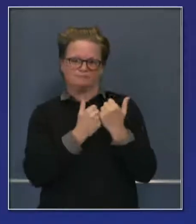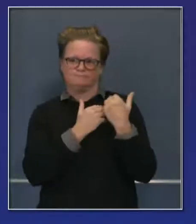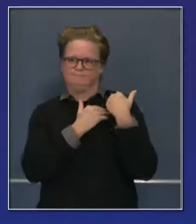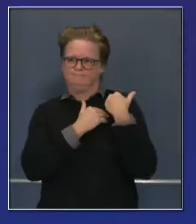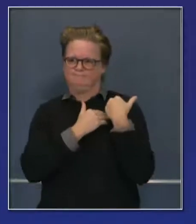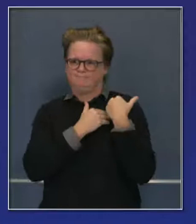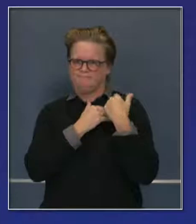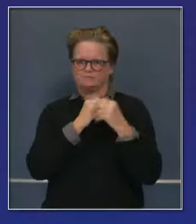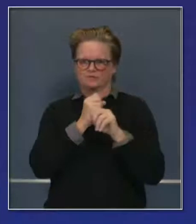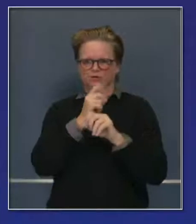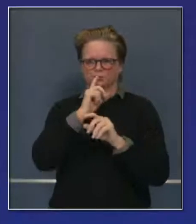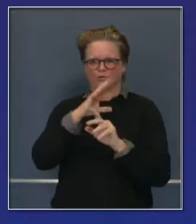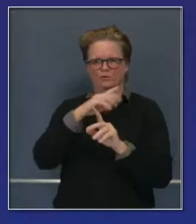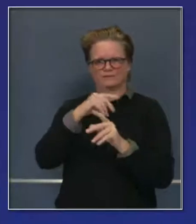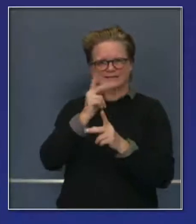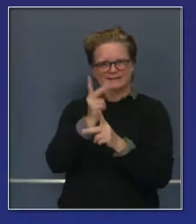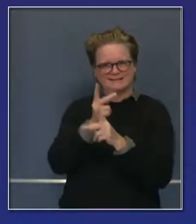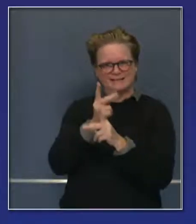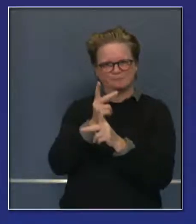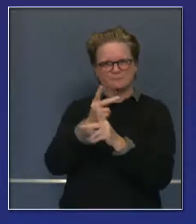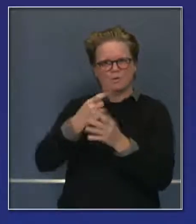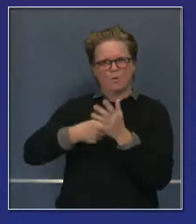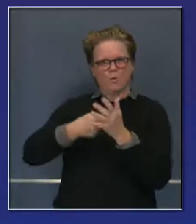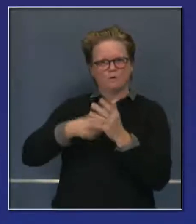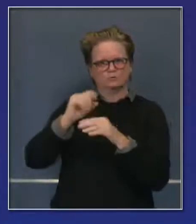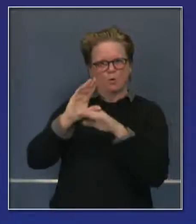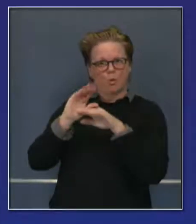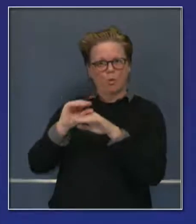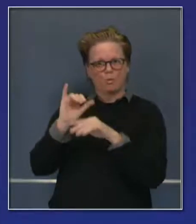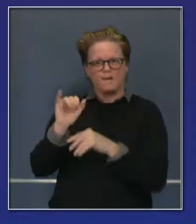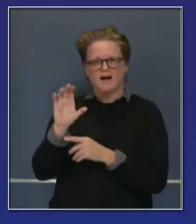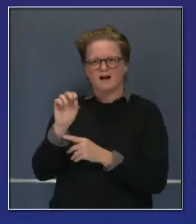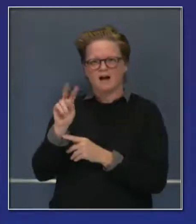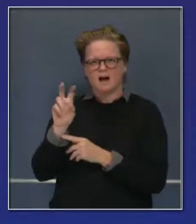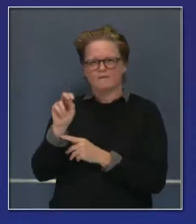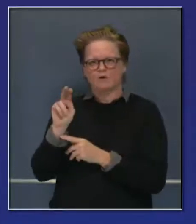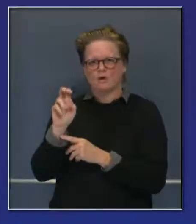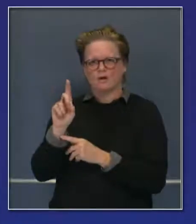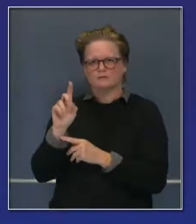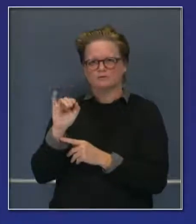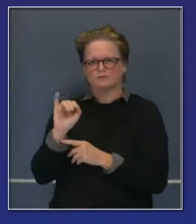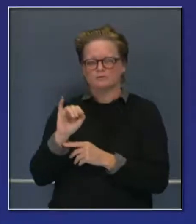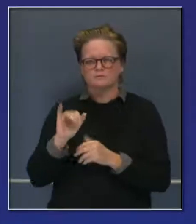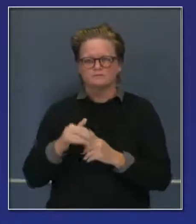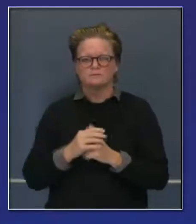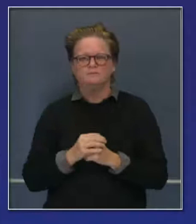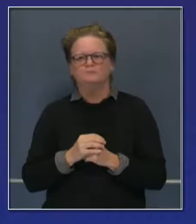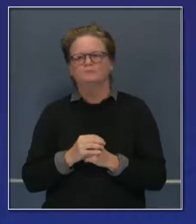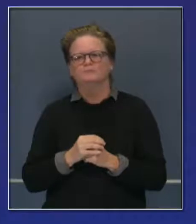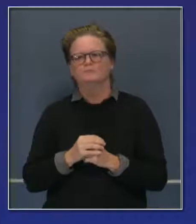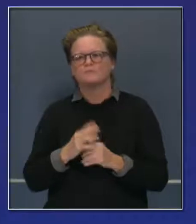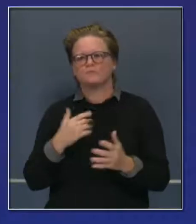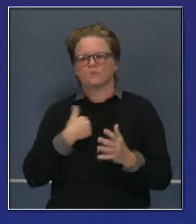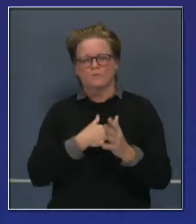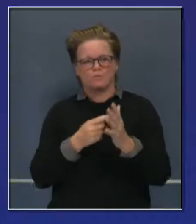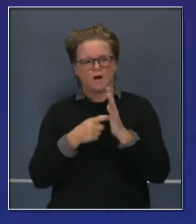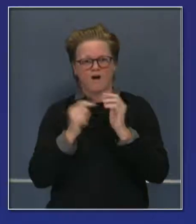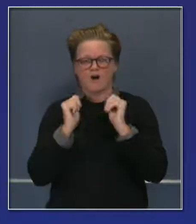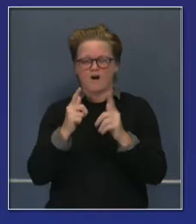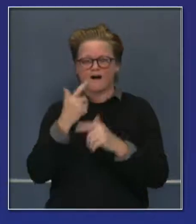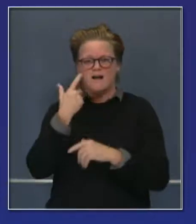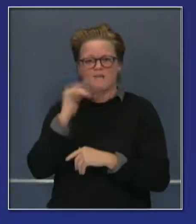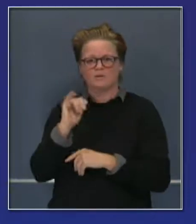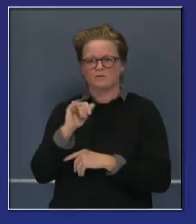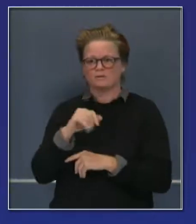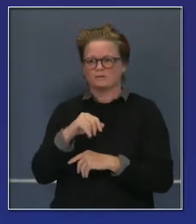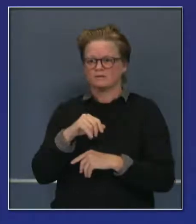provide coverage to people regardless of their status. And you say, well, that's how dare we do that? Well, just consider you're paying for sick